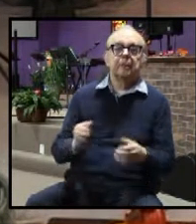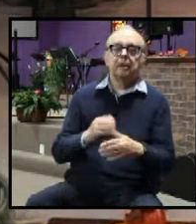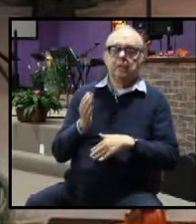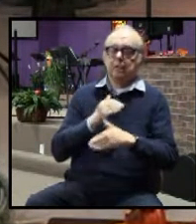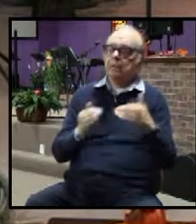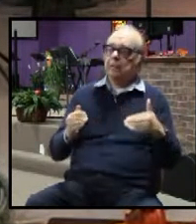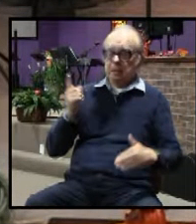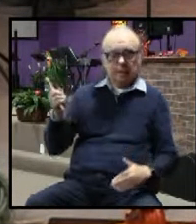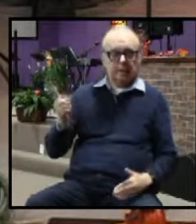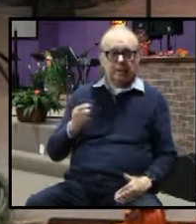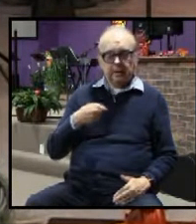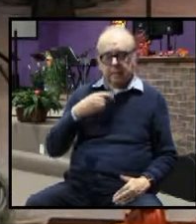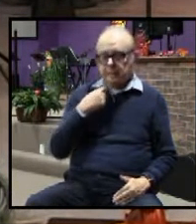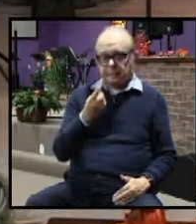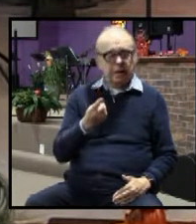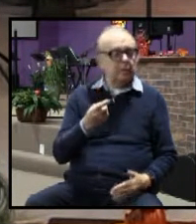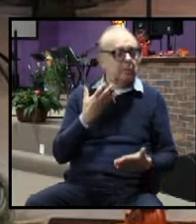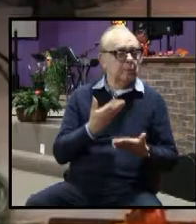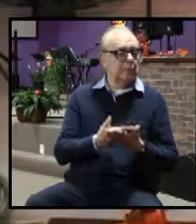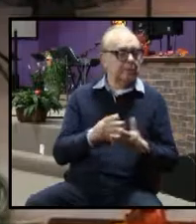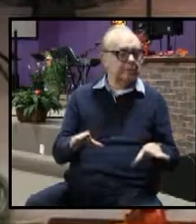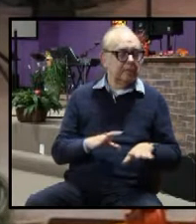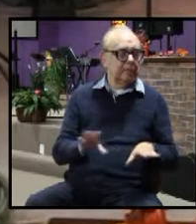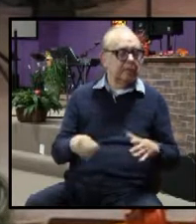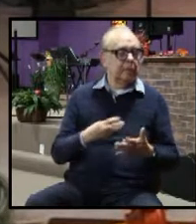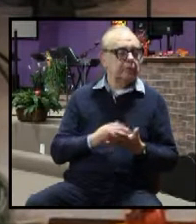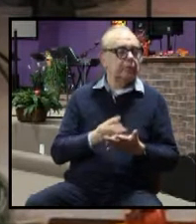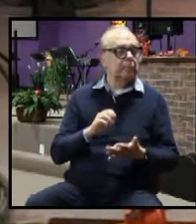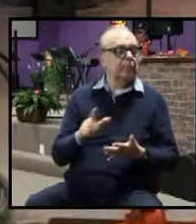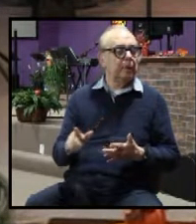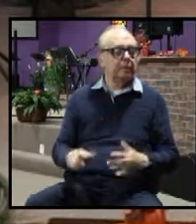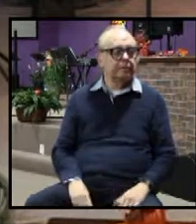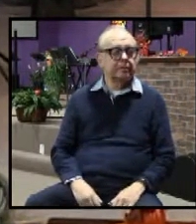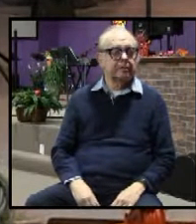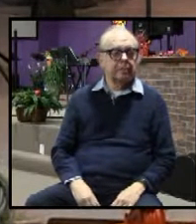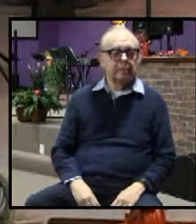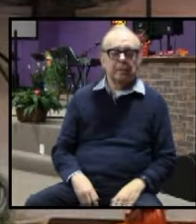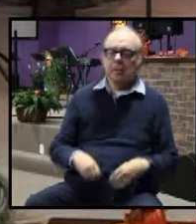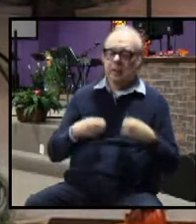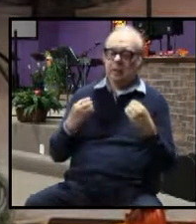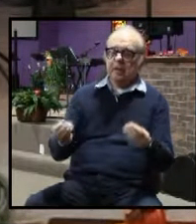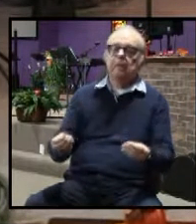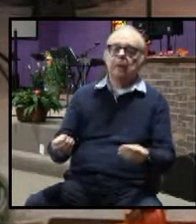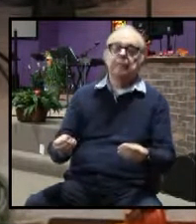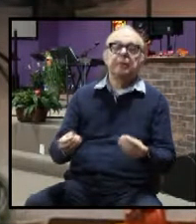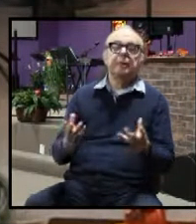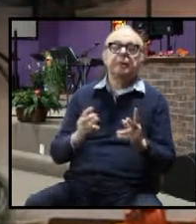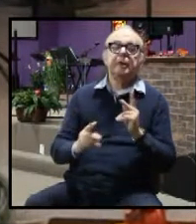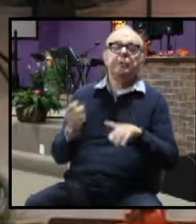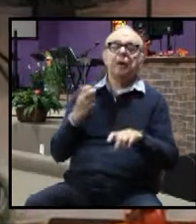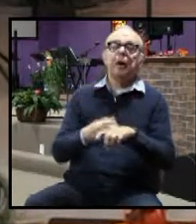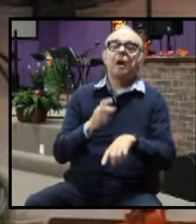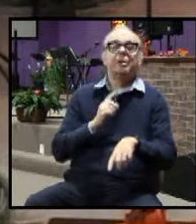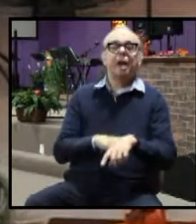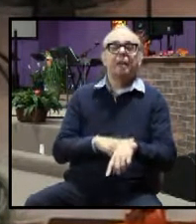And when I get to heaven, he's going to say, well done, my good and faithful servant. You've done it well. You gave a lot of people a hard